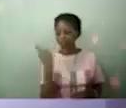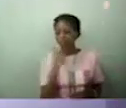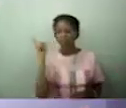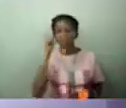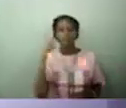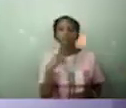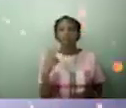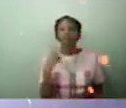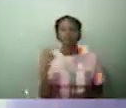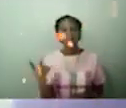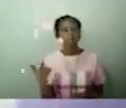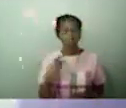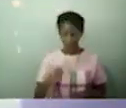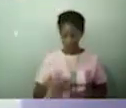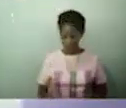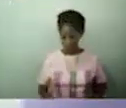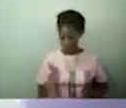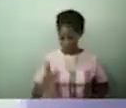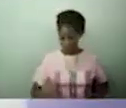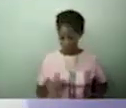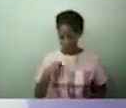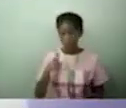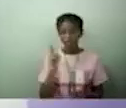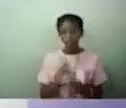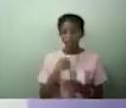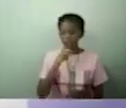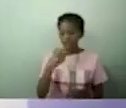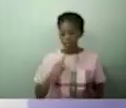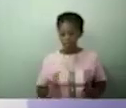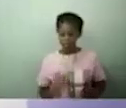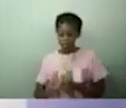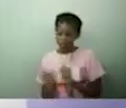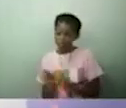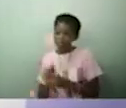Every day. When you live the life that way, you see that the levels are changing.